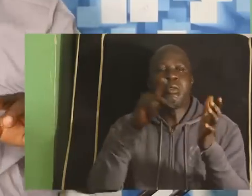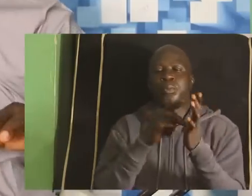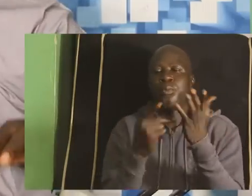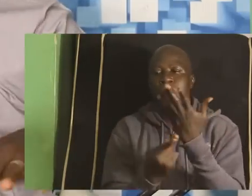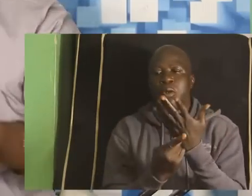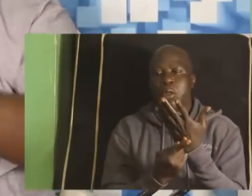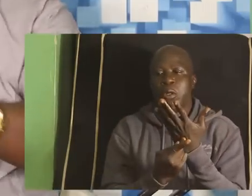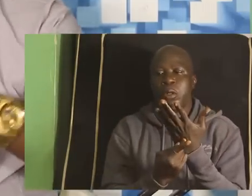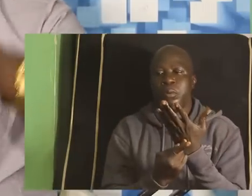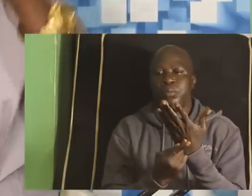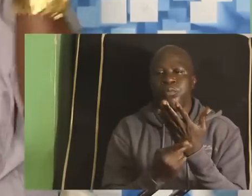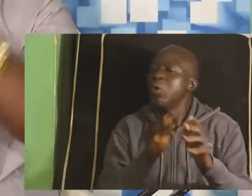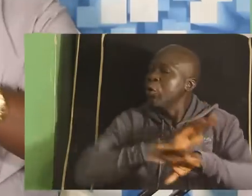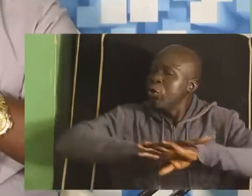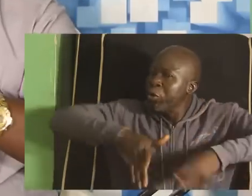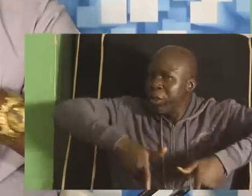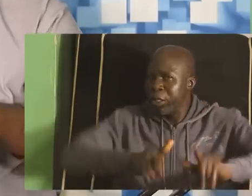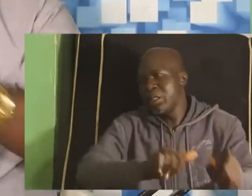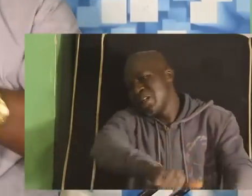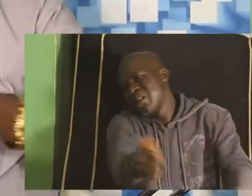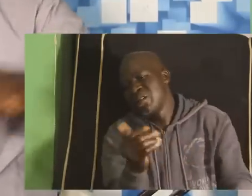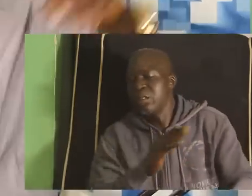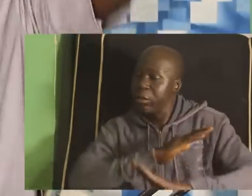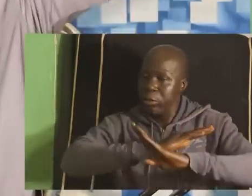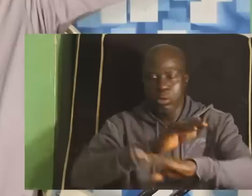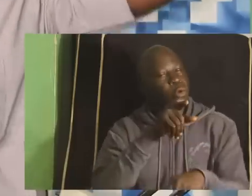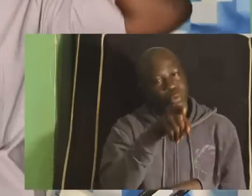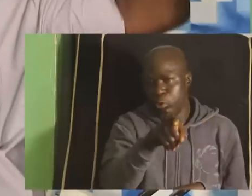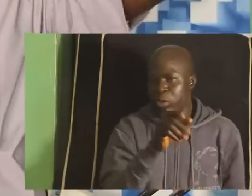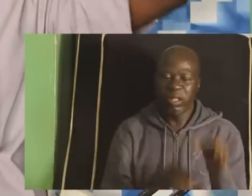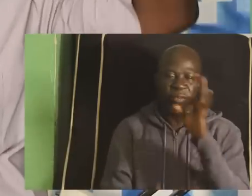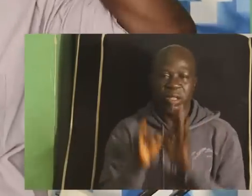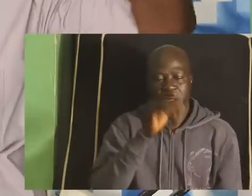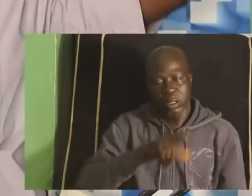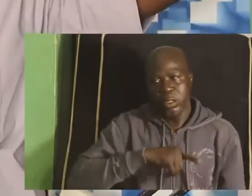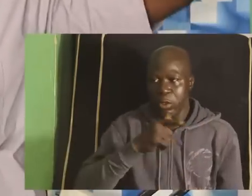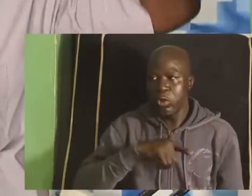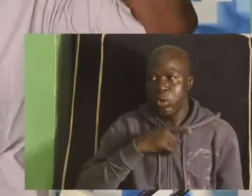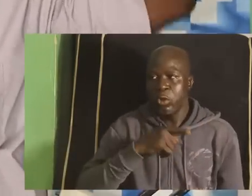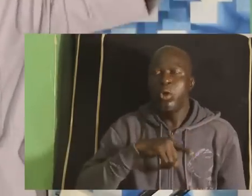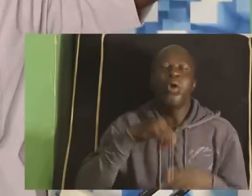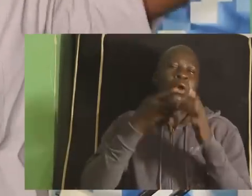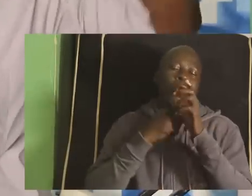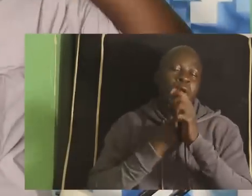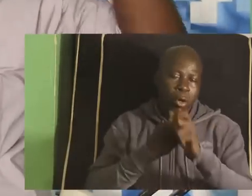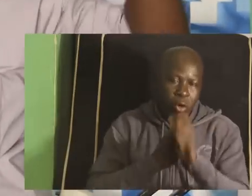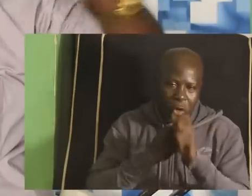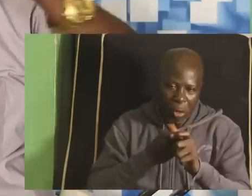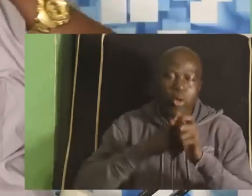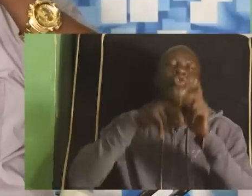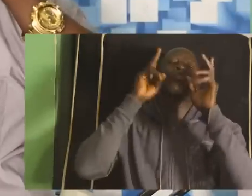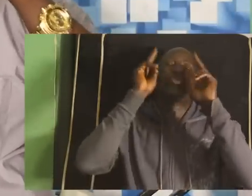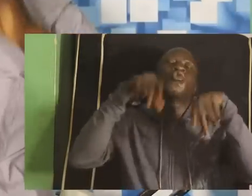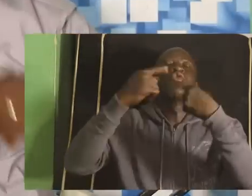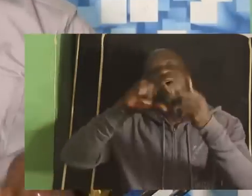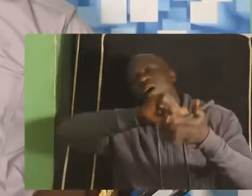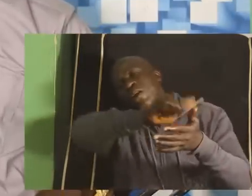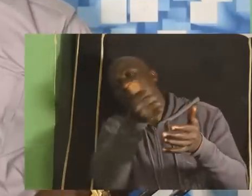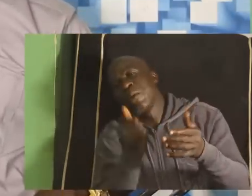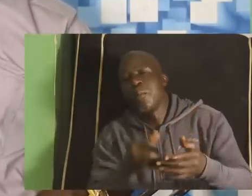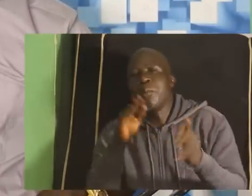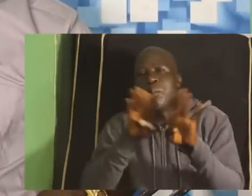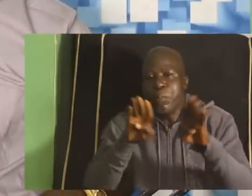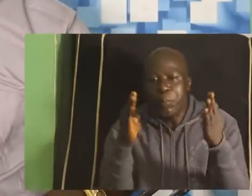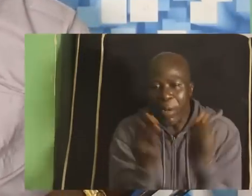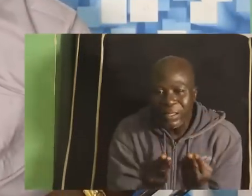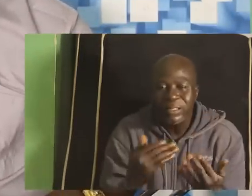program, my the cute cook with your love. Don't let anything stop. Boba, what local? My son of Brighton, so much. Oh, to the Brighton. brother